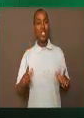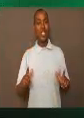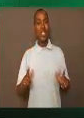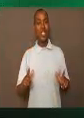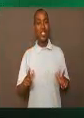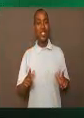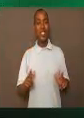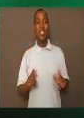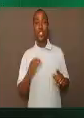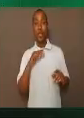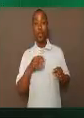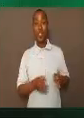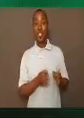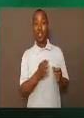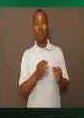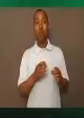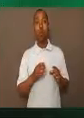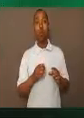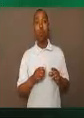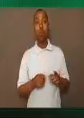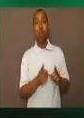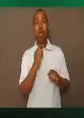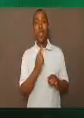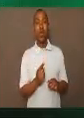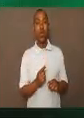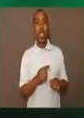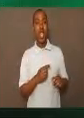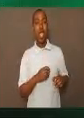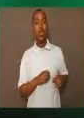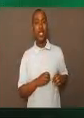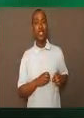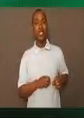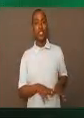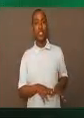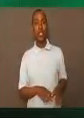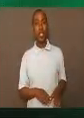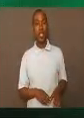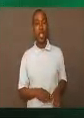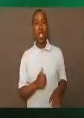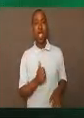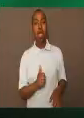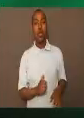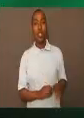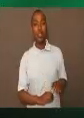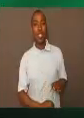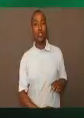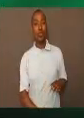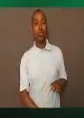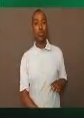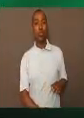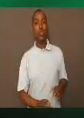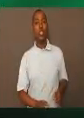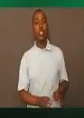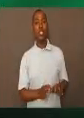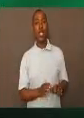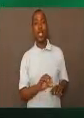left ventricle. The aorta extends down to the abdomen, where it